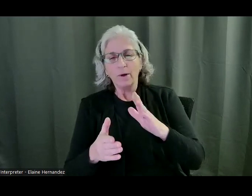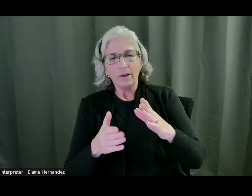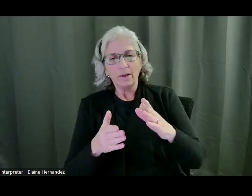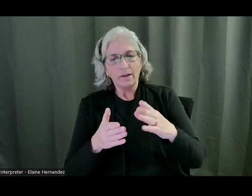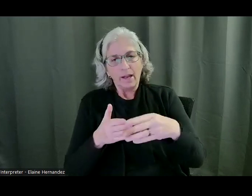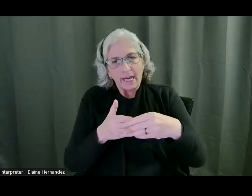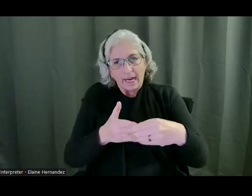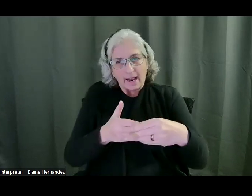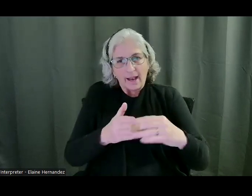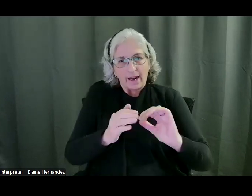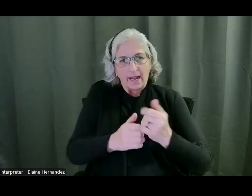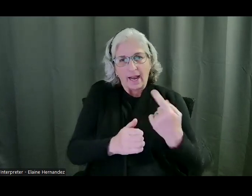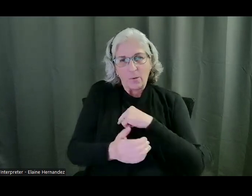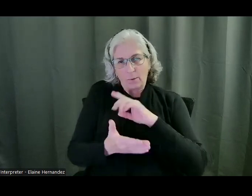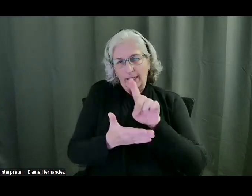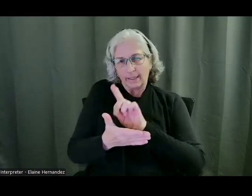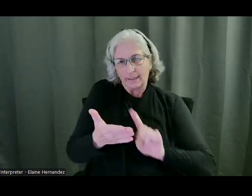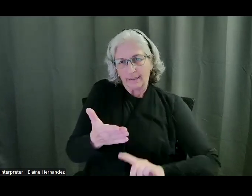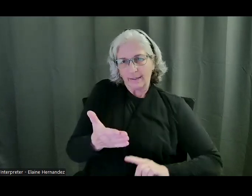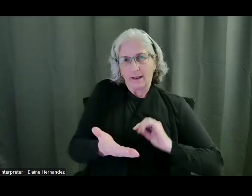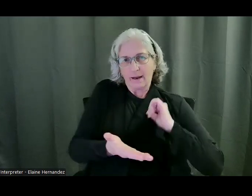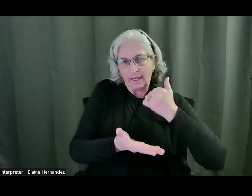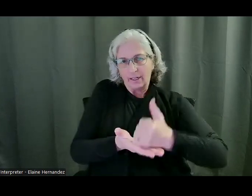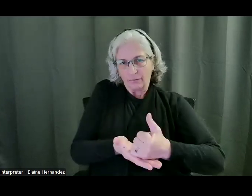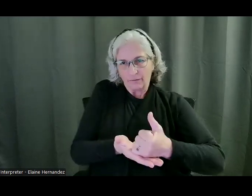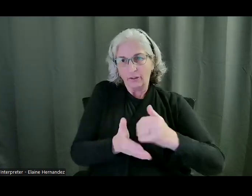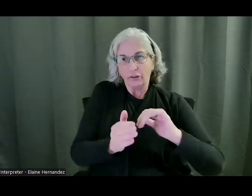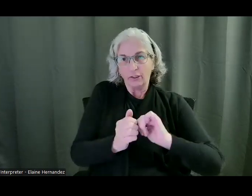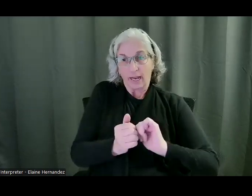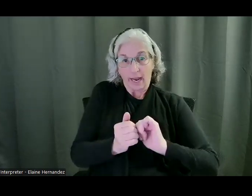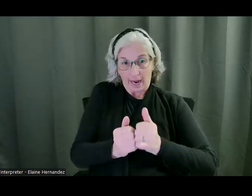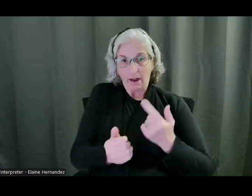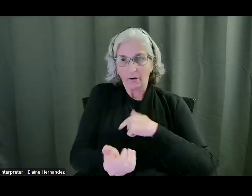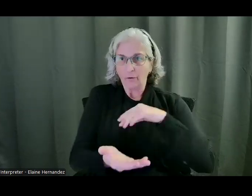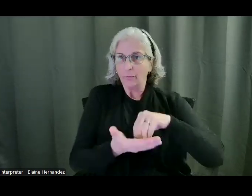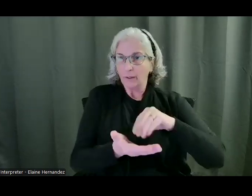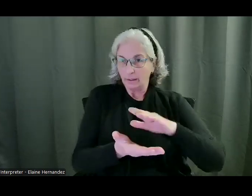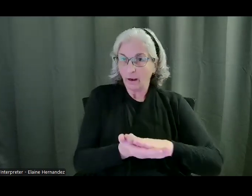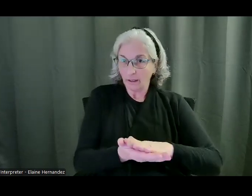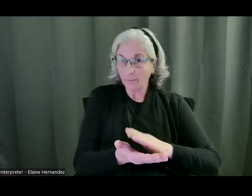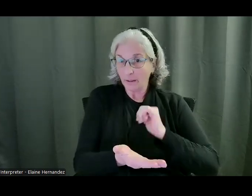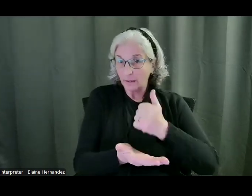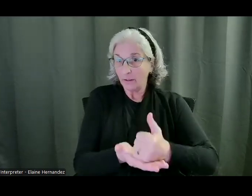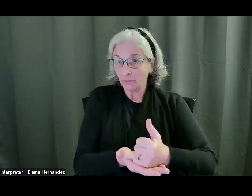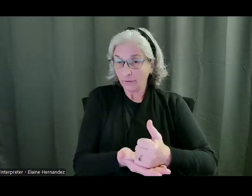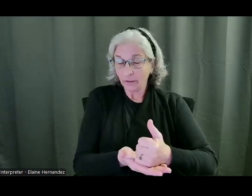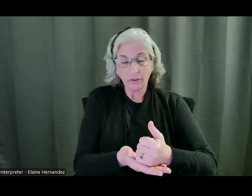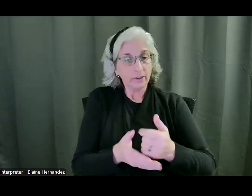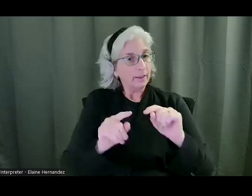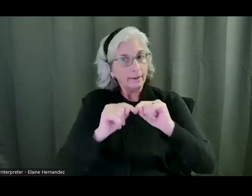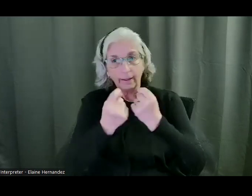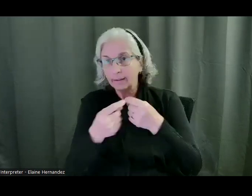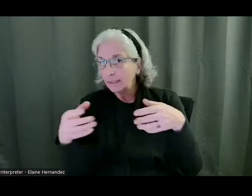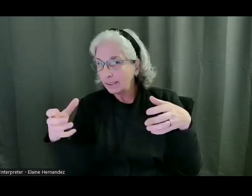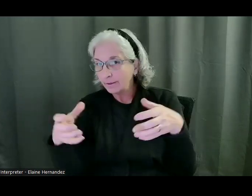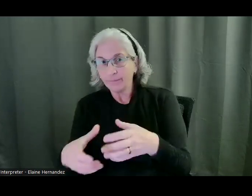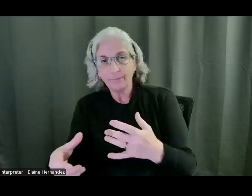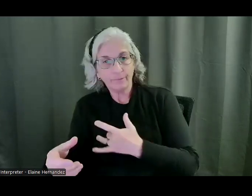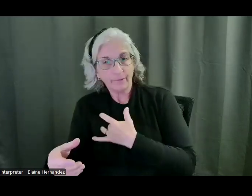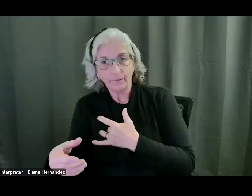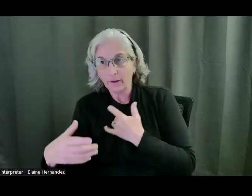design interventions, and then how do we document them? And we felt as a team, because again, this is all very centric